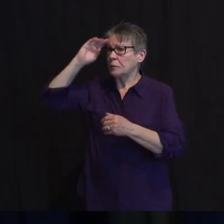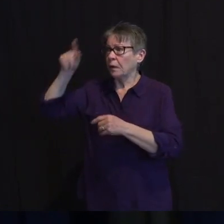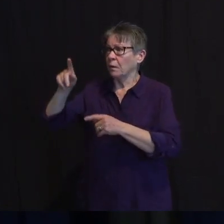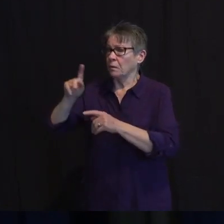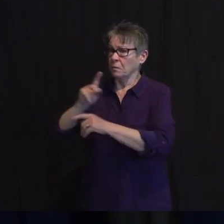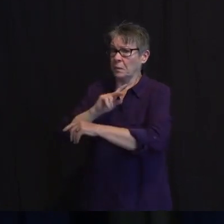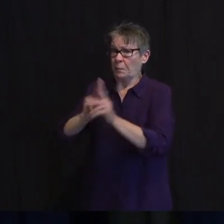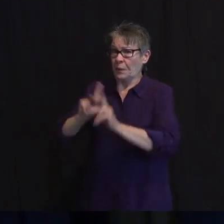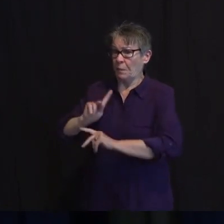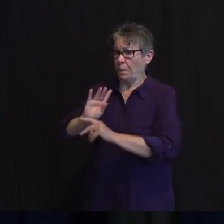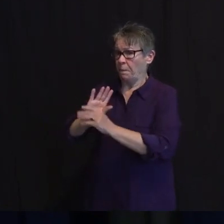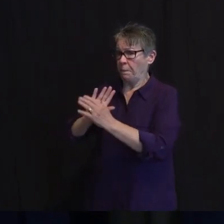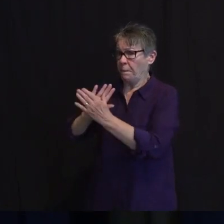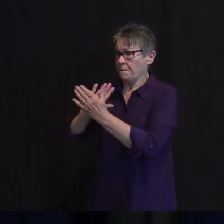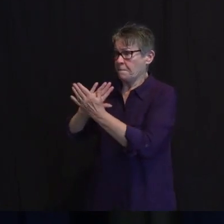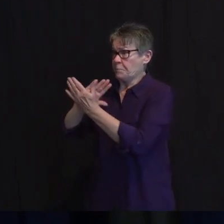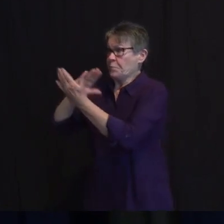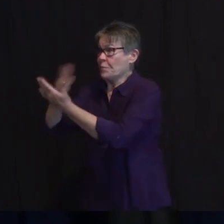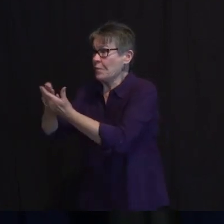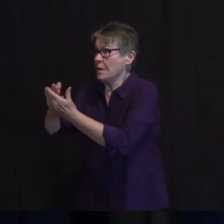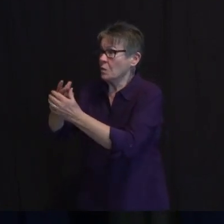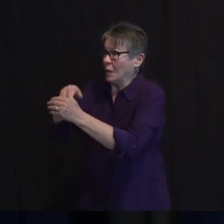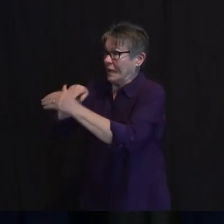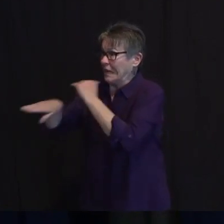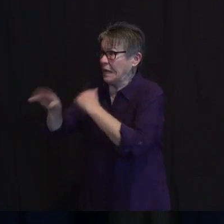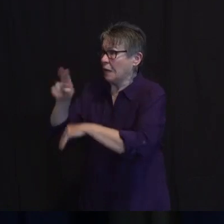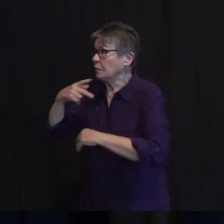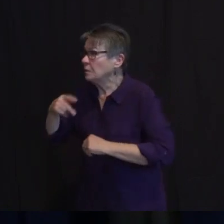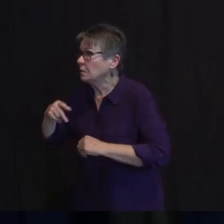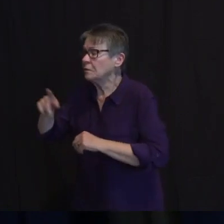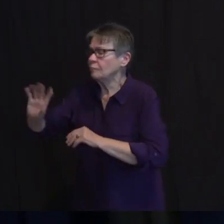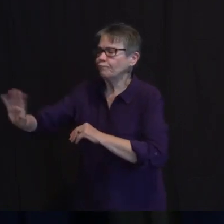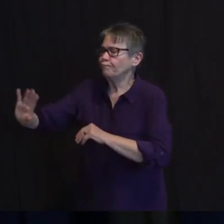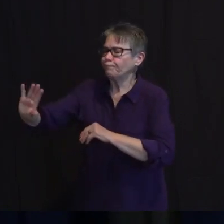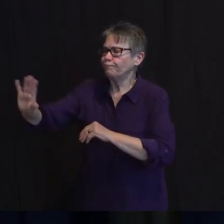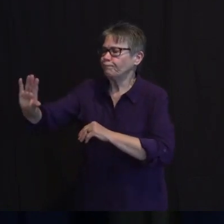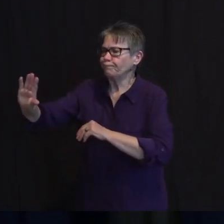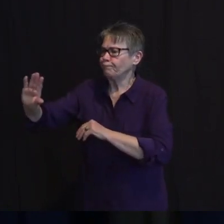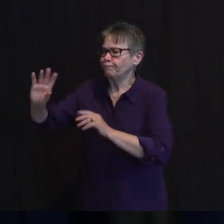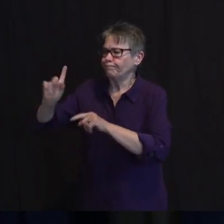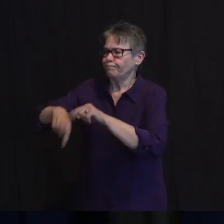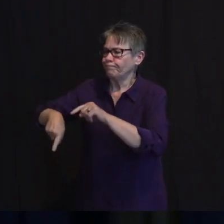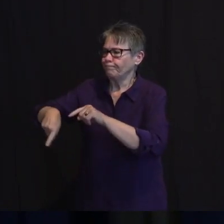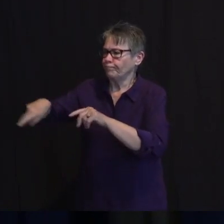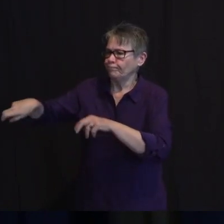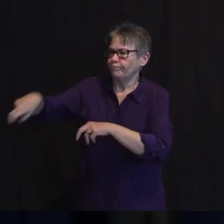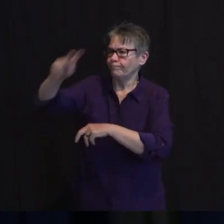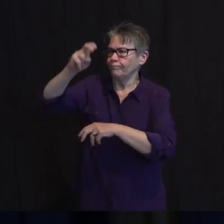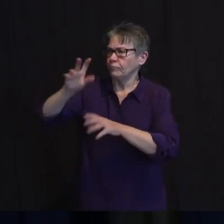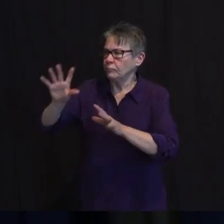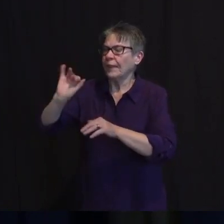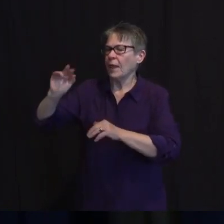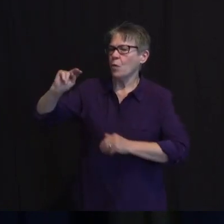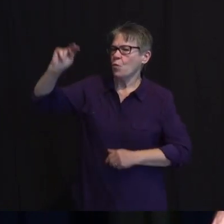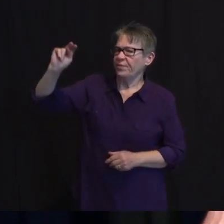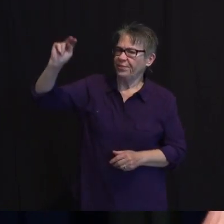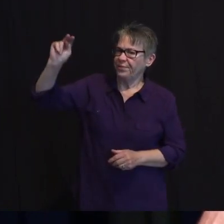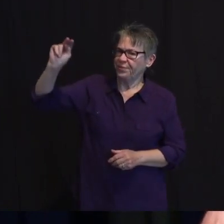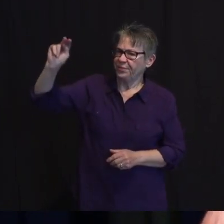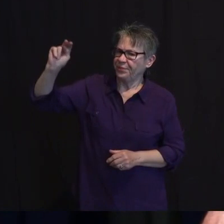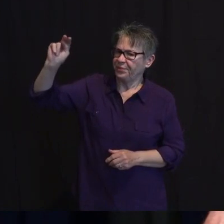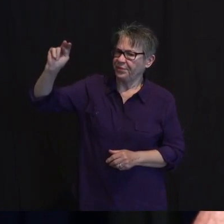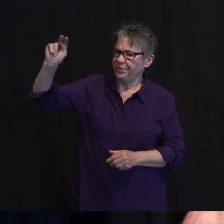Medical Station, we've diverted, well, I'll use the word divert, we've sent a lot of them into the hospitals up in northern Jersey until the census